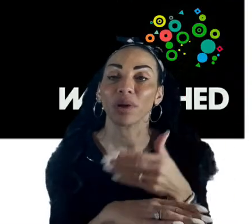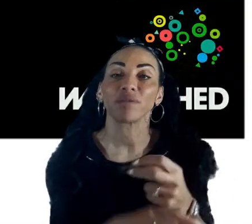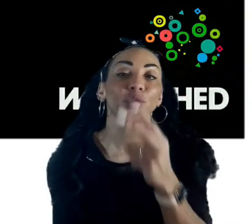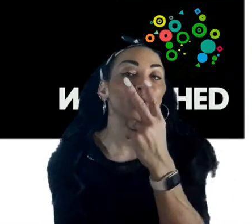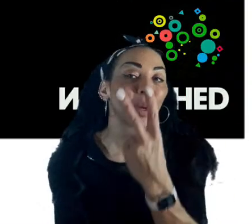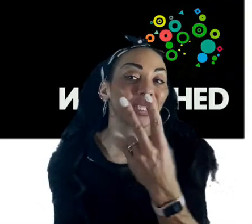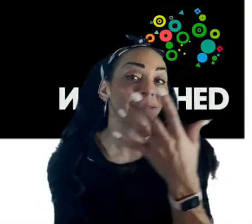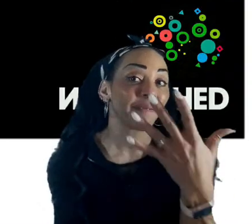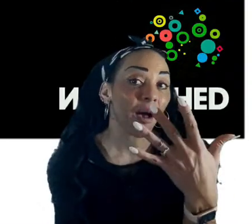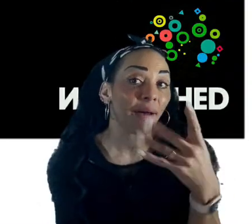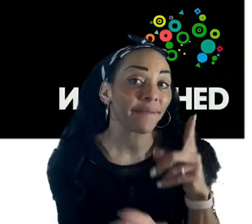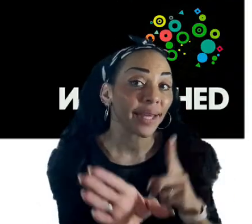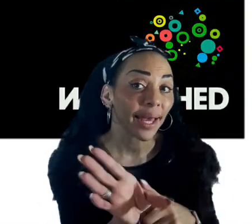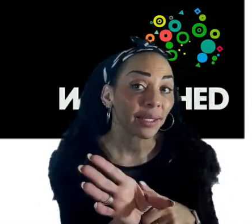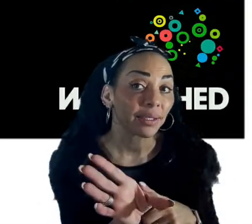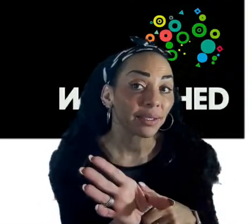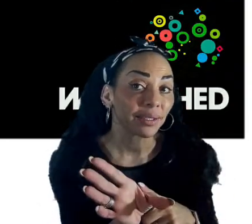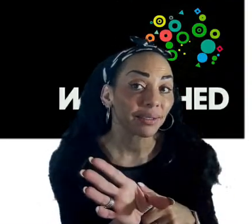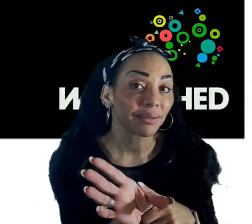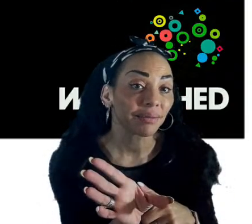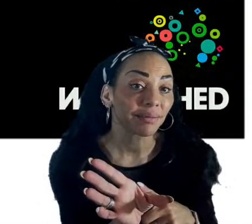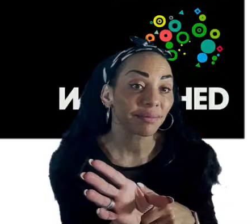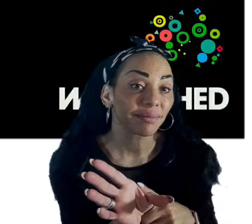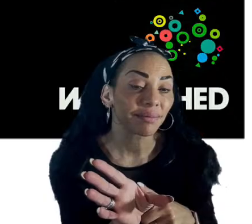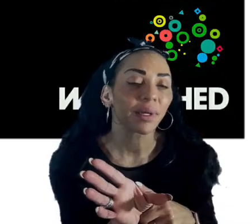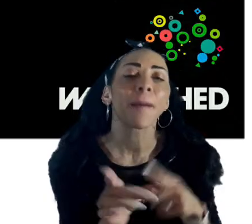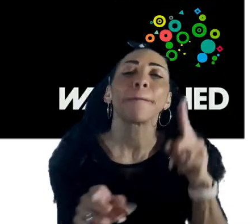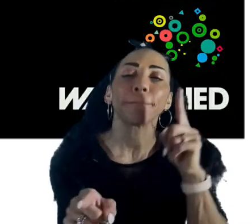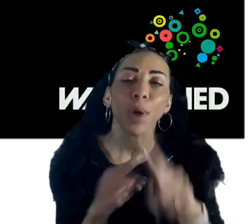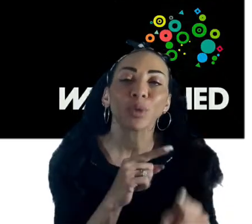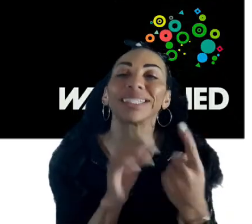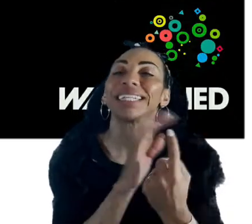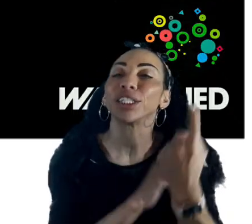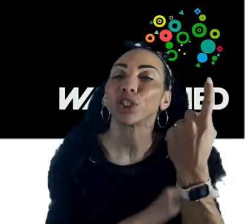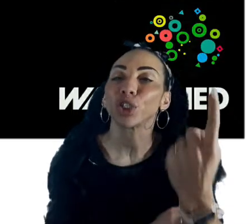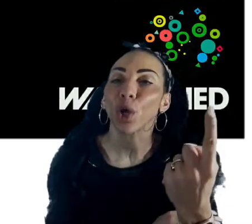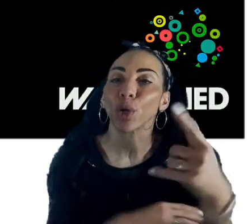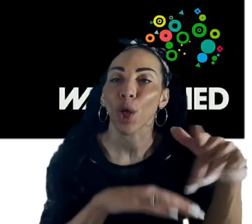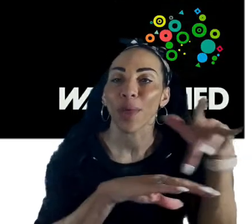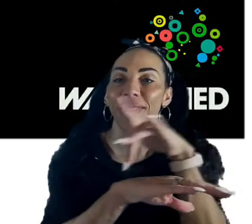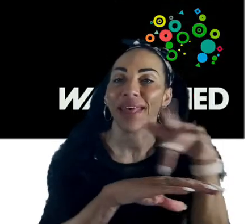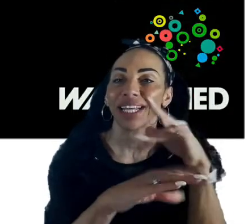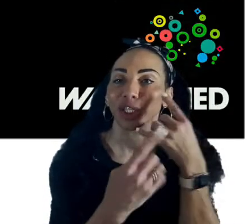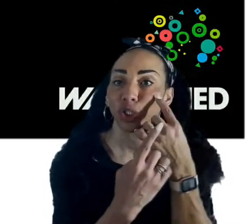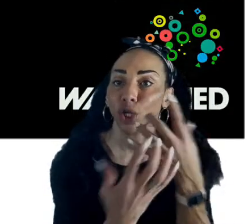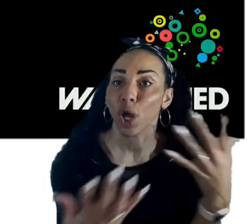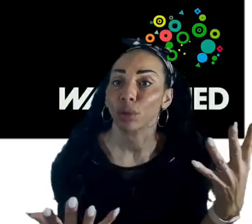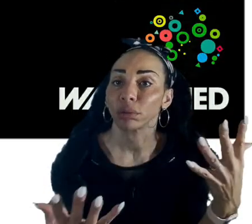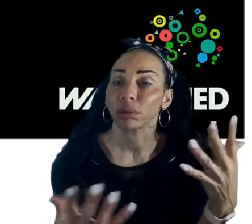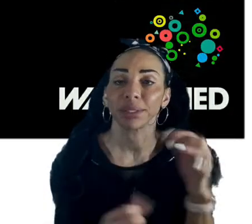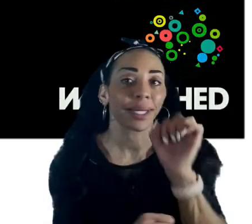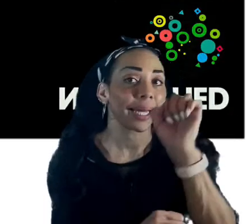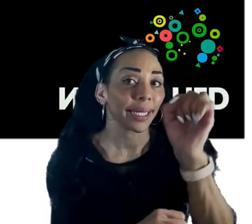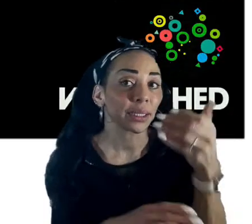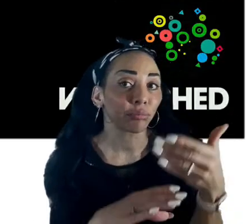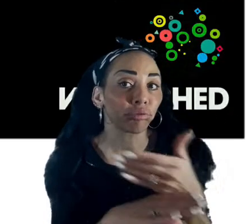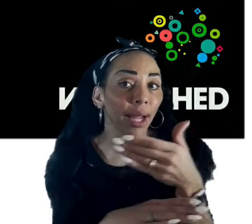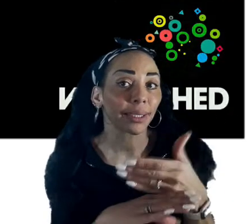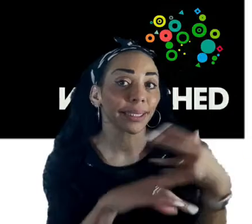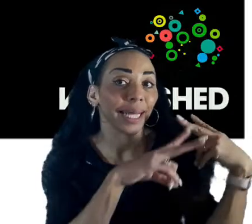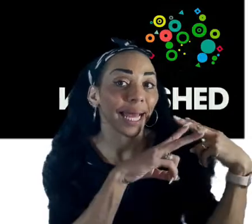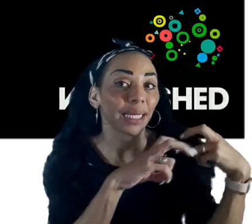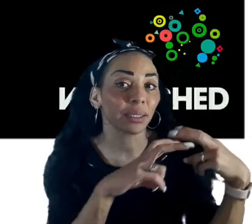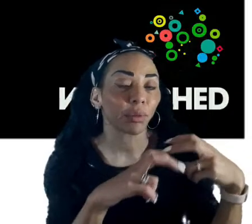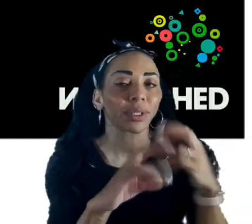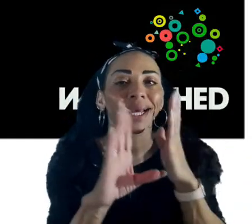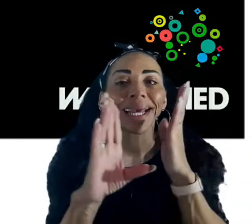years, mostly solo theatre shows. And my practice explores hidden